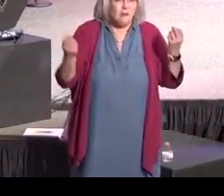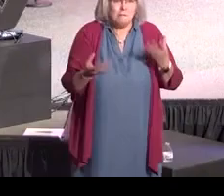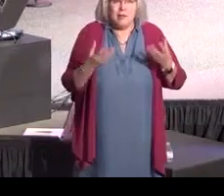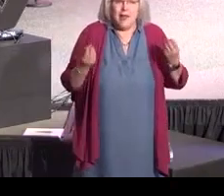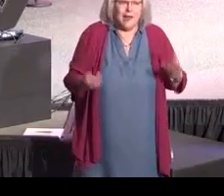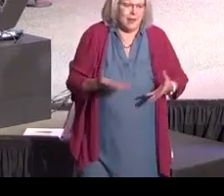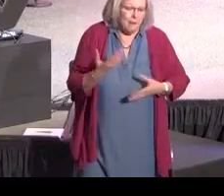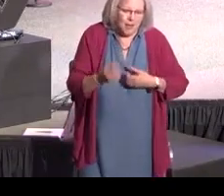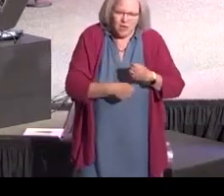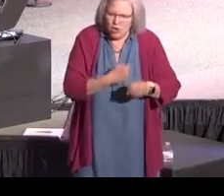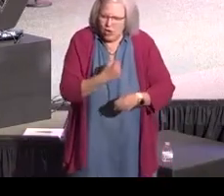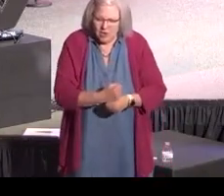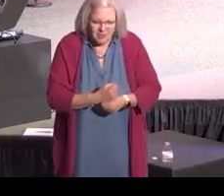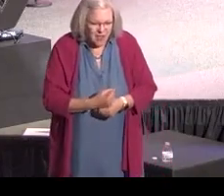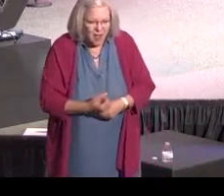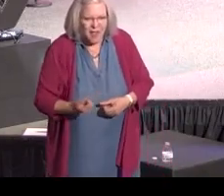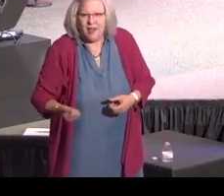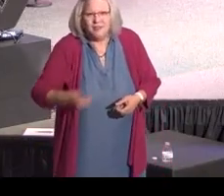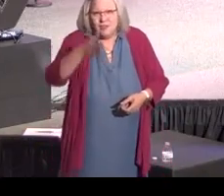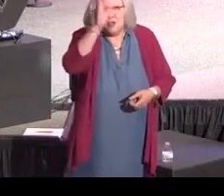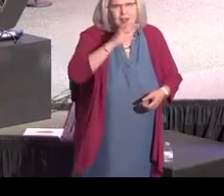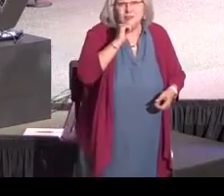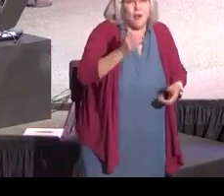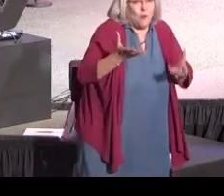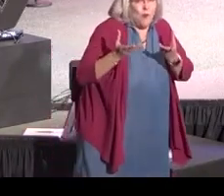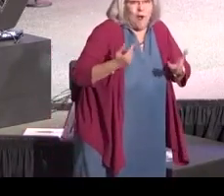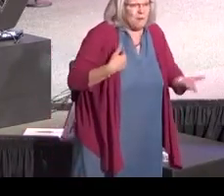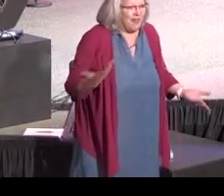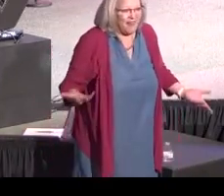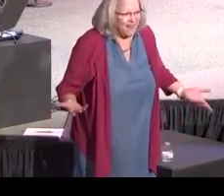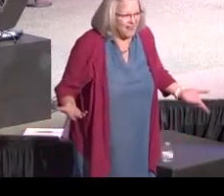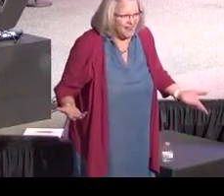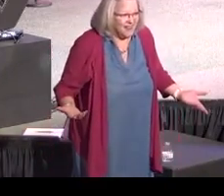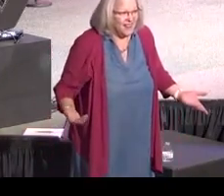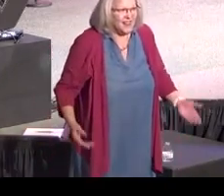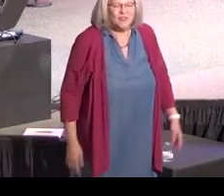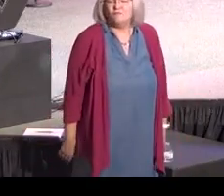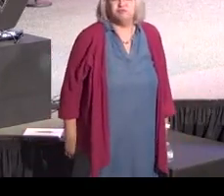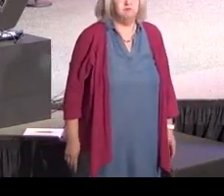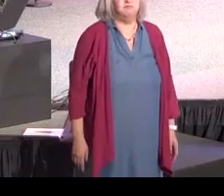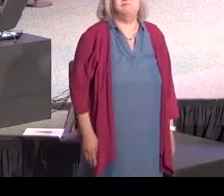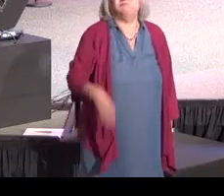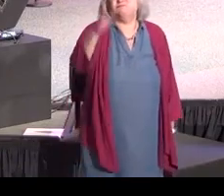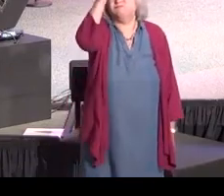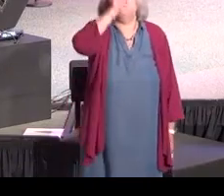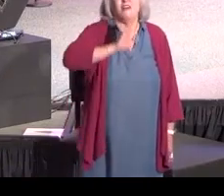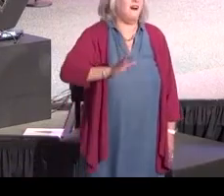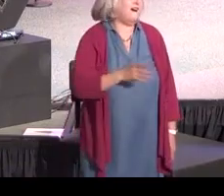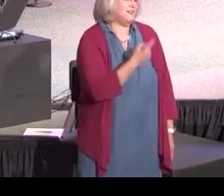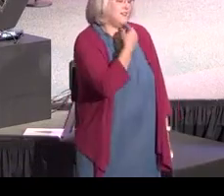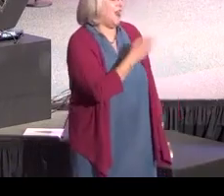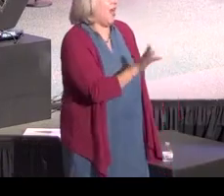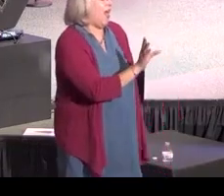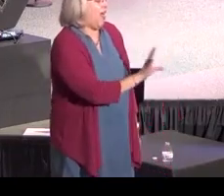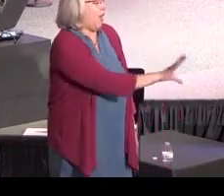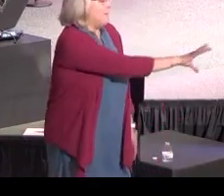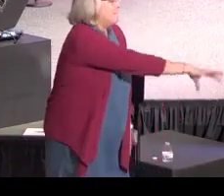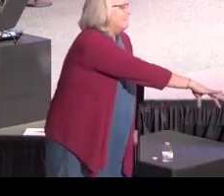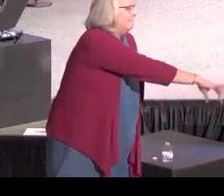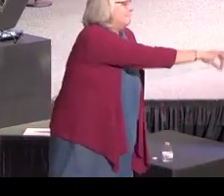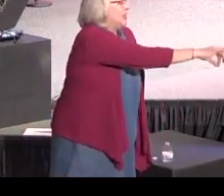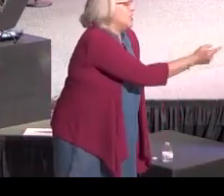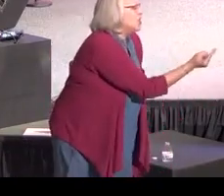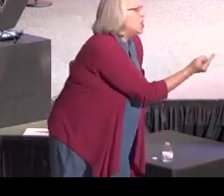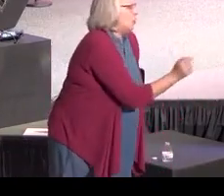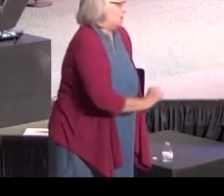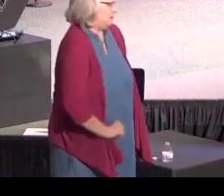was beyond God's reach. You are never beyond God's reach. This guy had made some mistakes in his